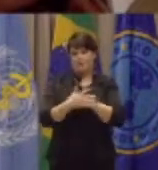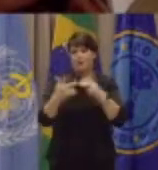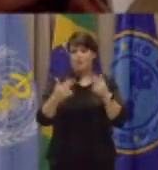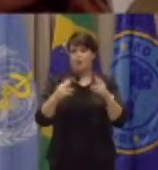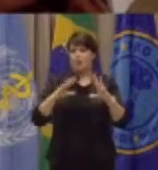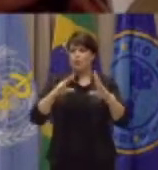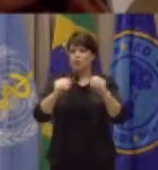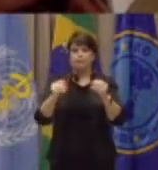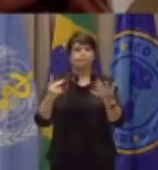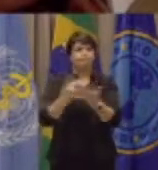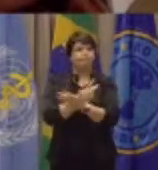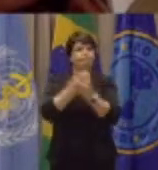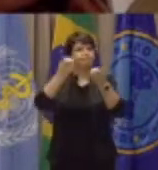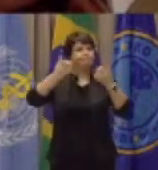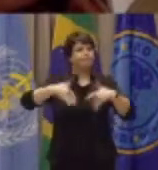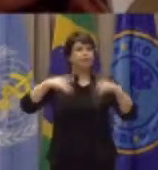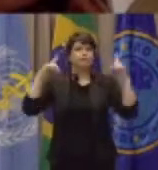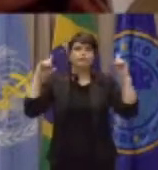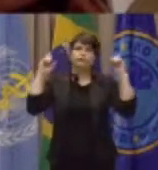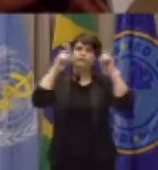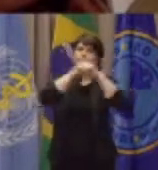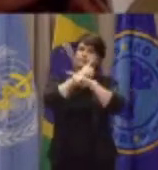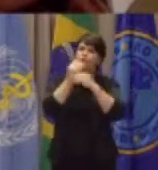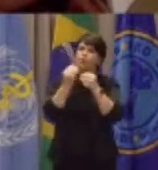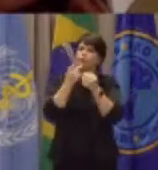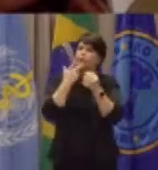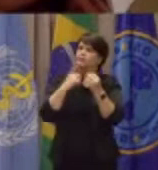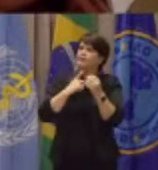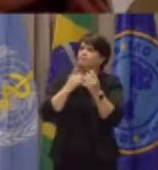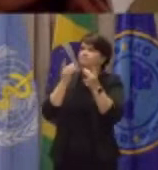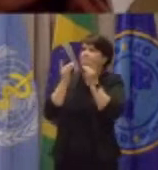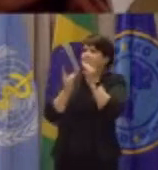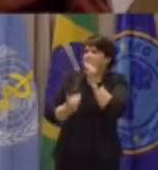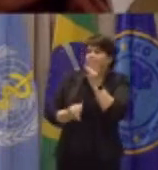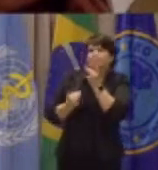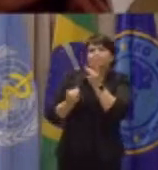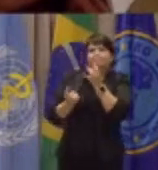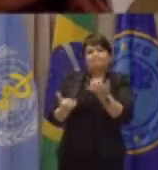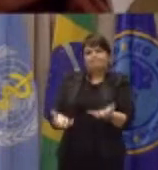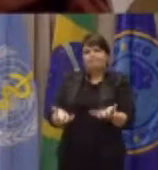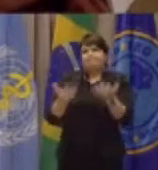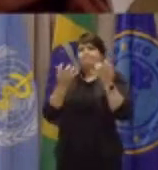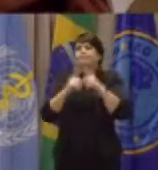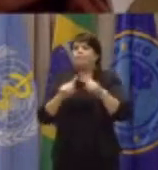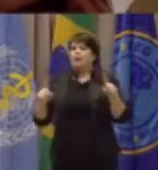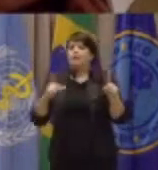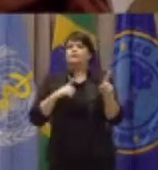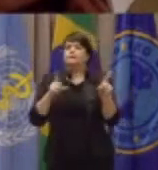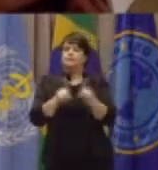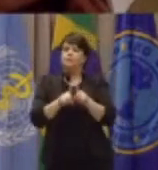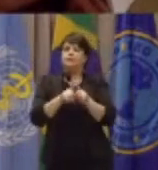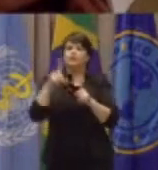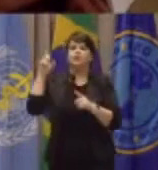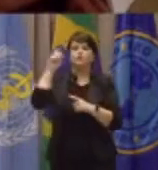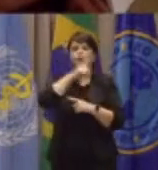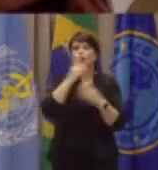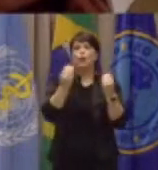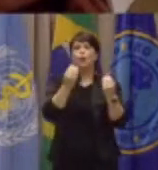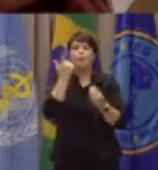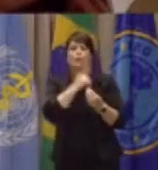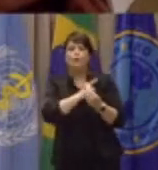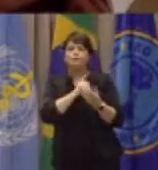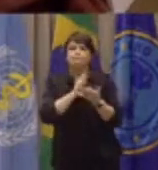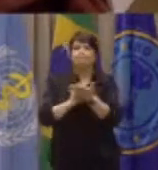said, the challenge, the enrichment, but at the same time the difficulty